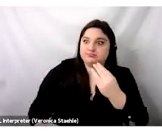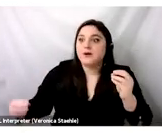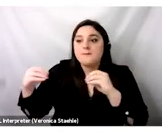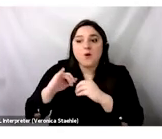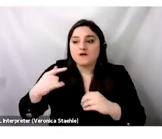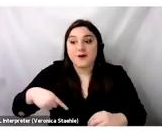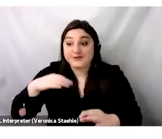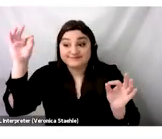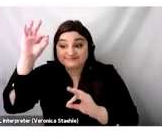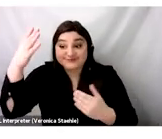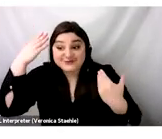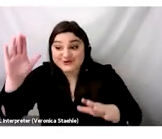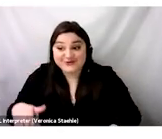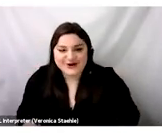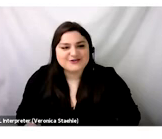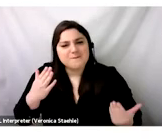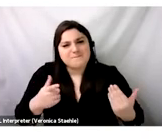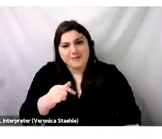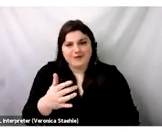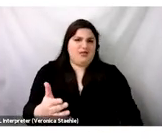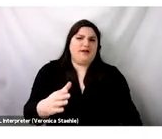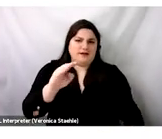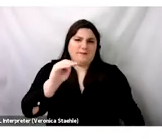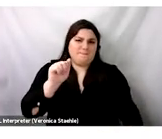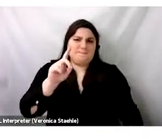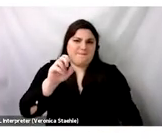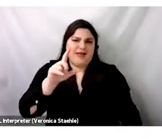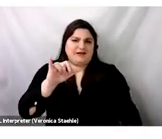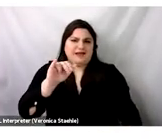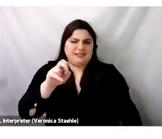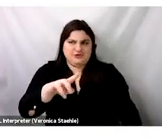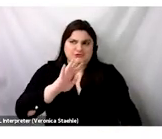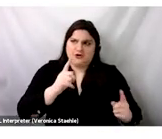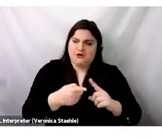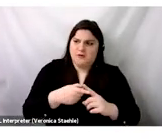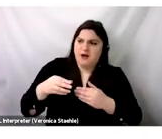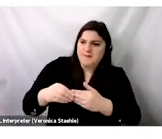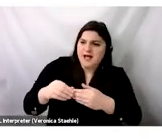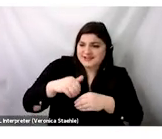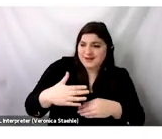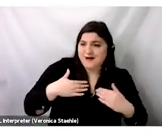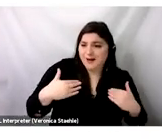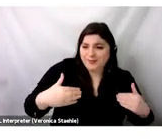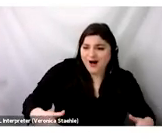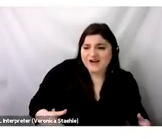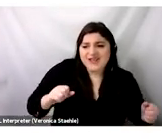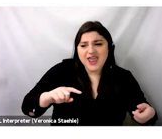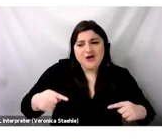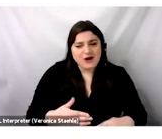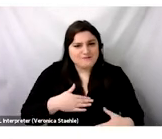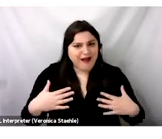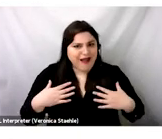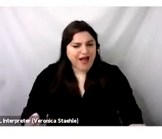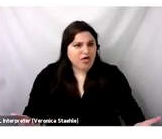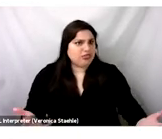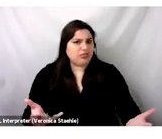Okay, now you're like, Madeleine, you just talked all about how microplastics are in my body. They could be really harming my health. How do I minimize my